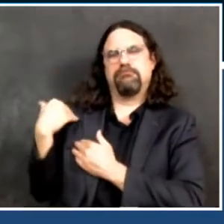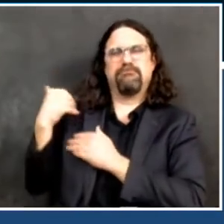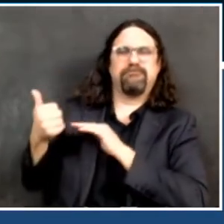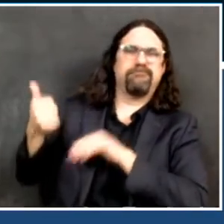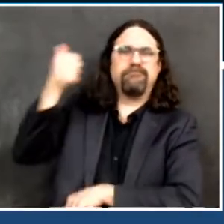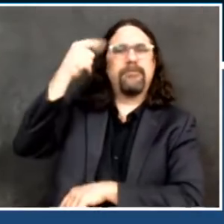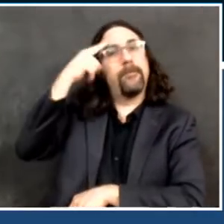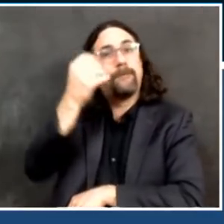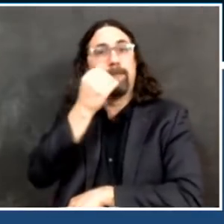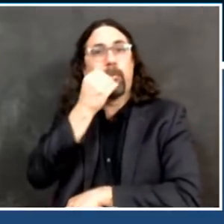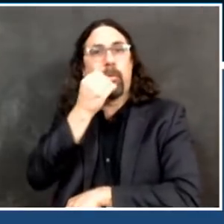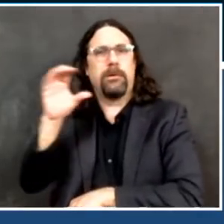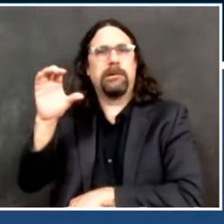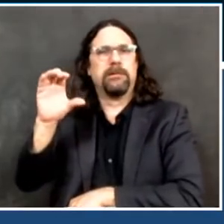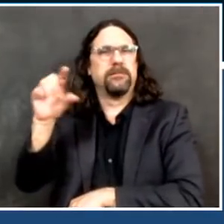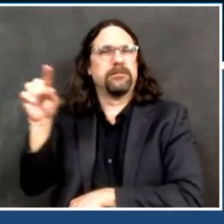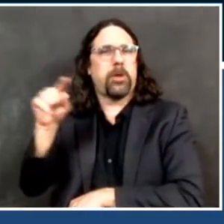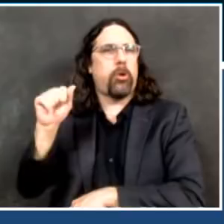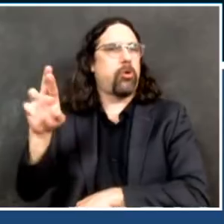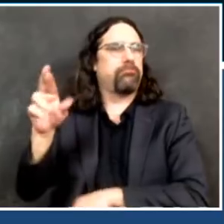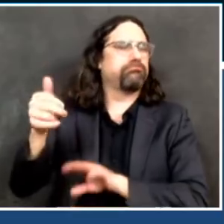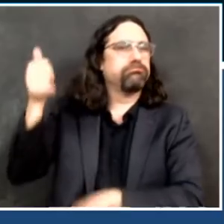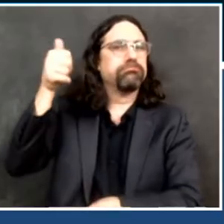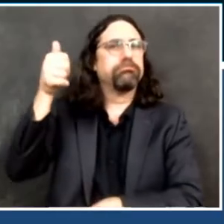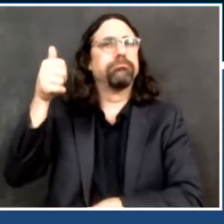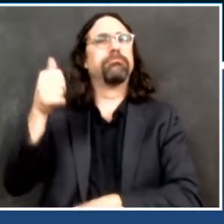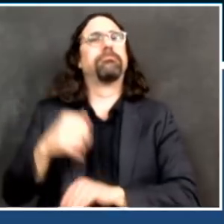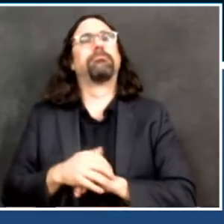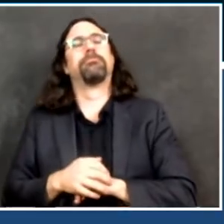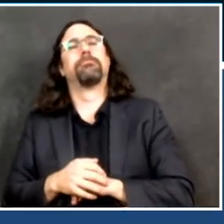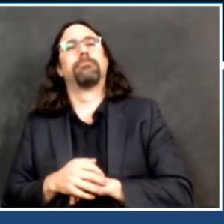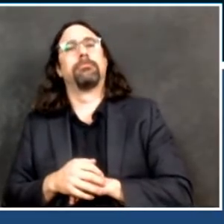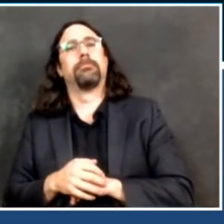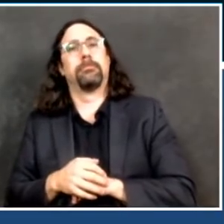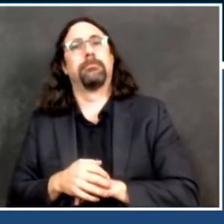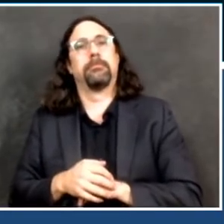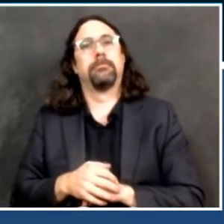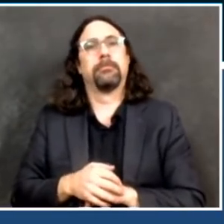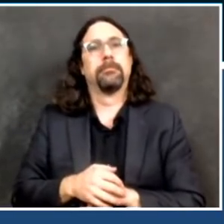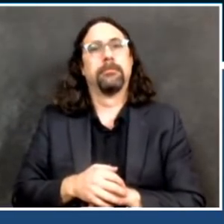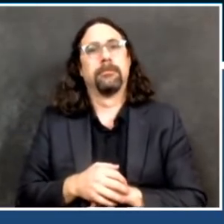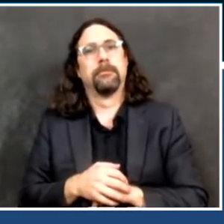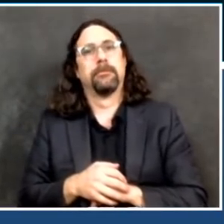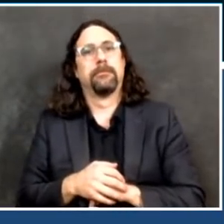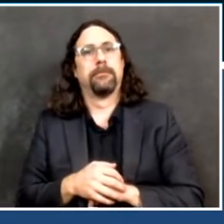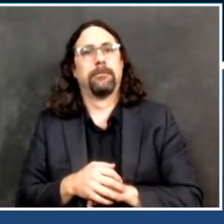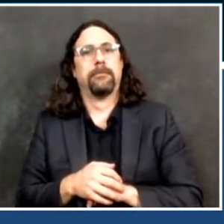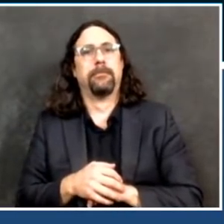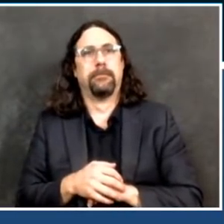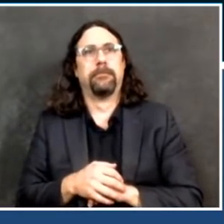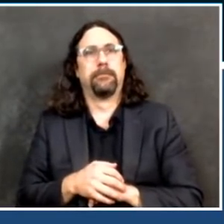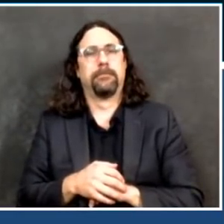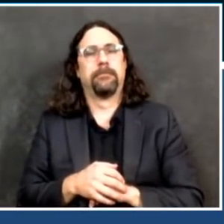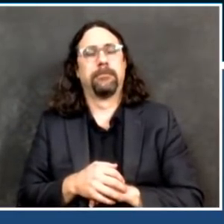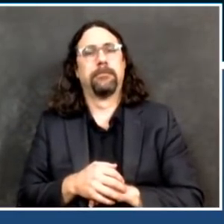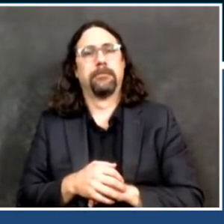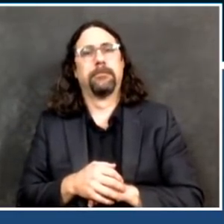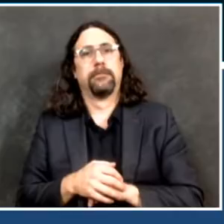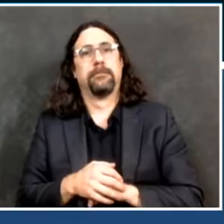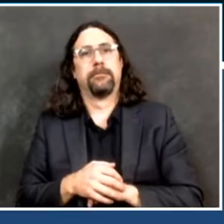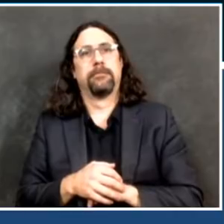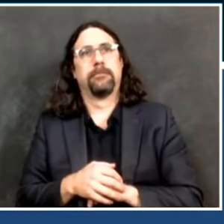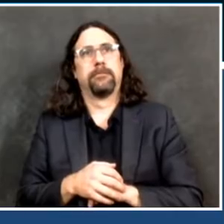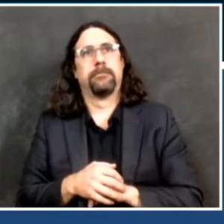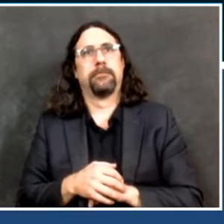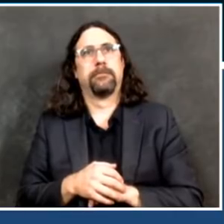March 16th, when we really got in the thick of this crisis, there have been 4.5 million